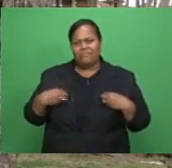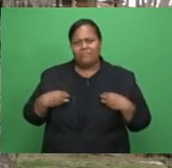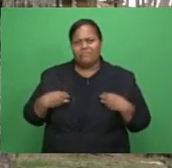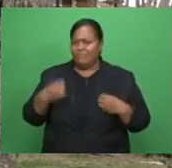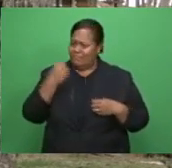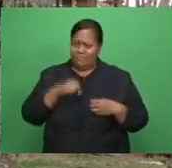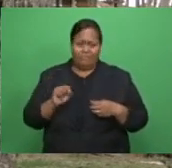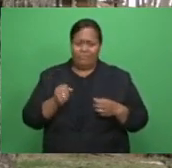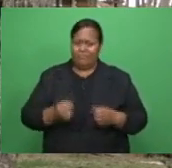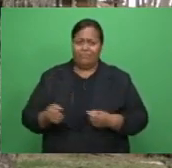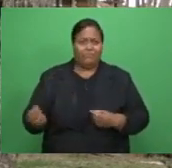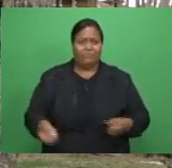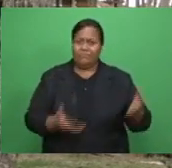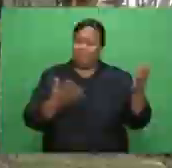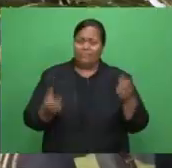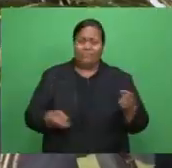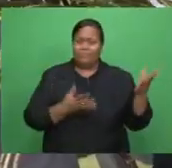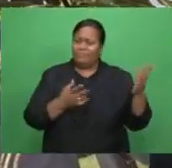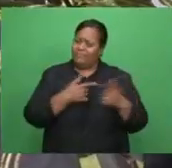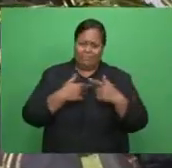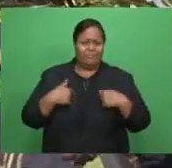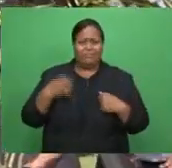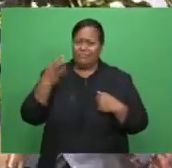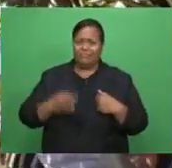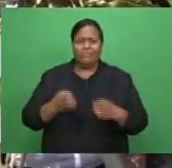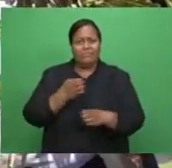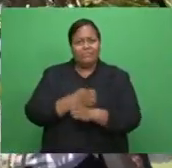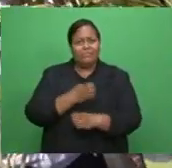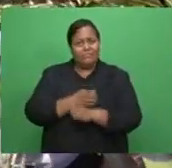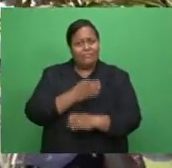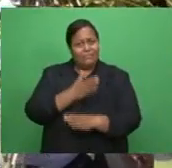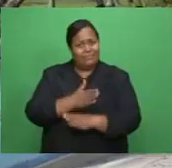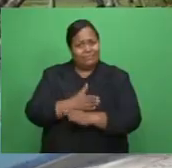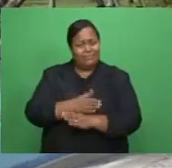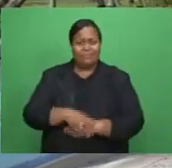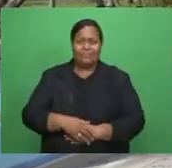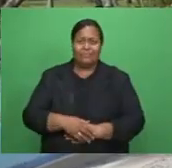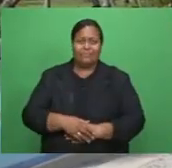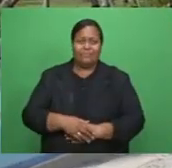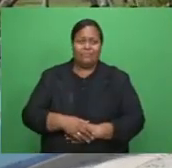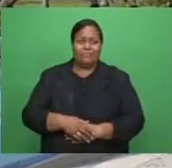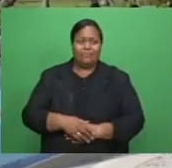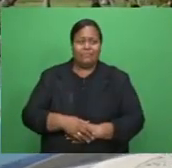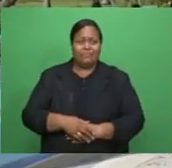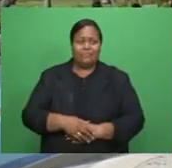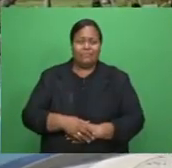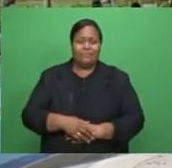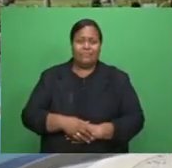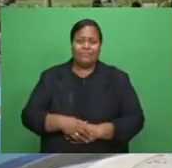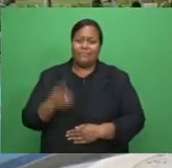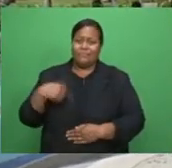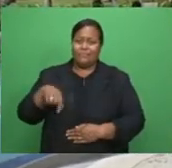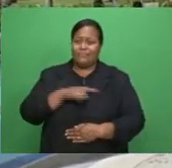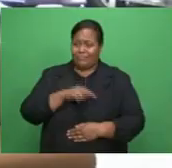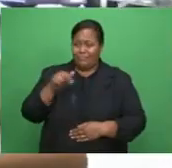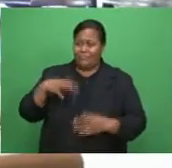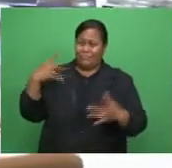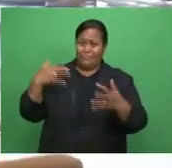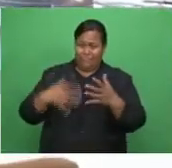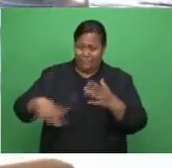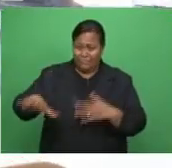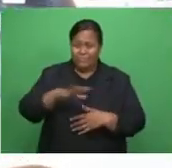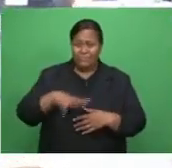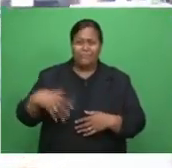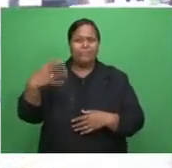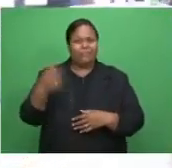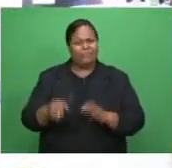supplies, and we don't employ. And all this will cascading down to, I think it will eventually has a